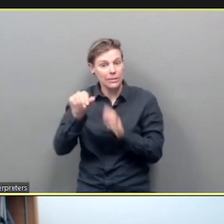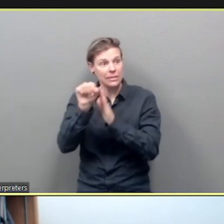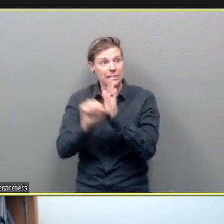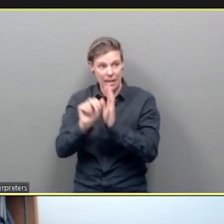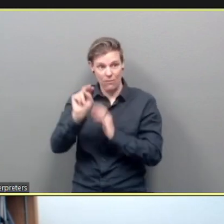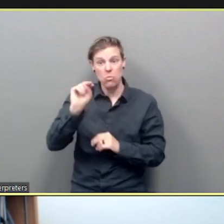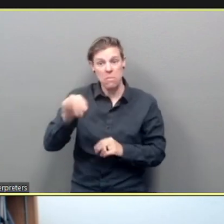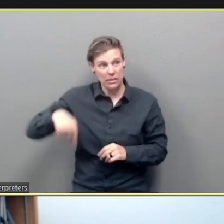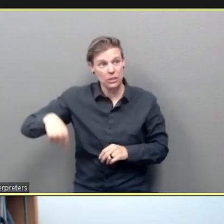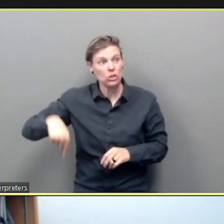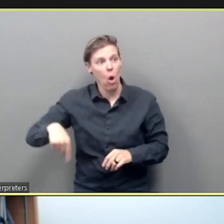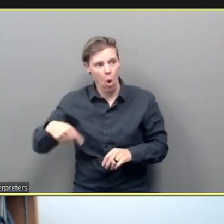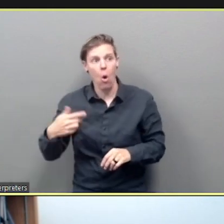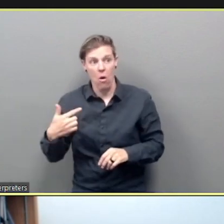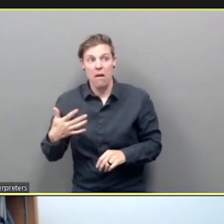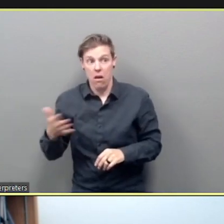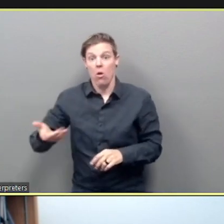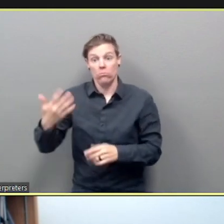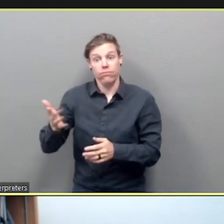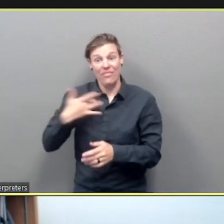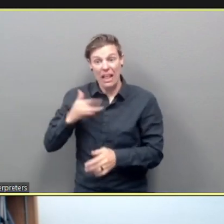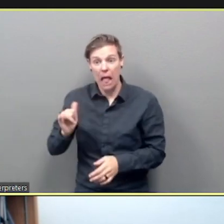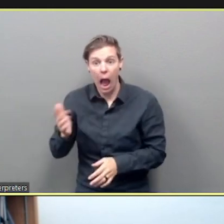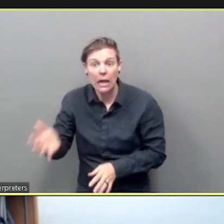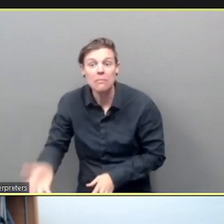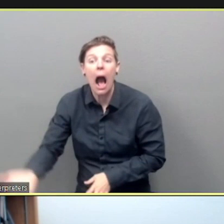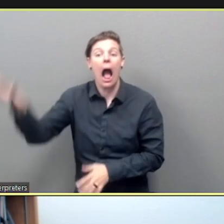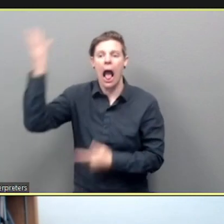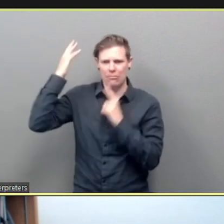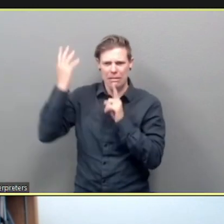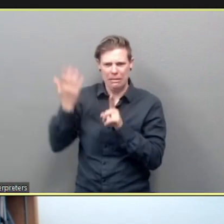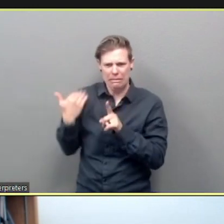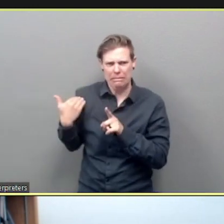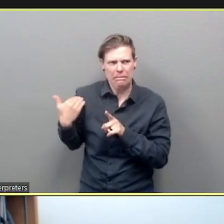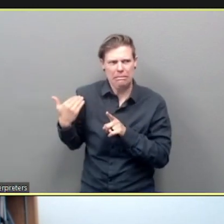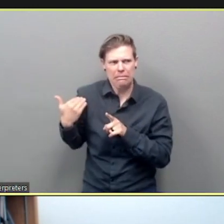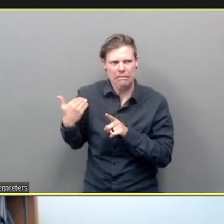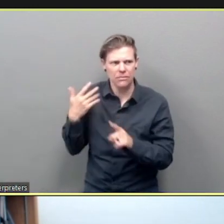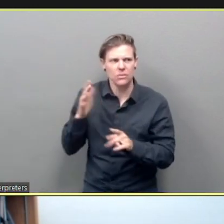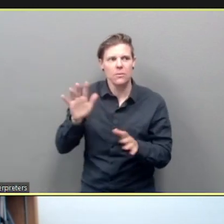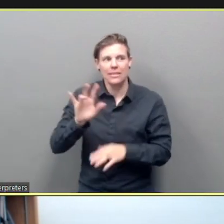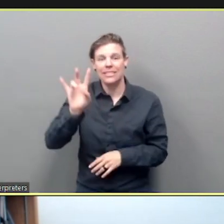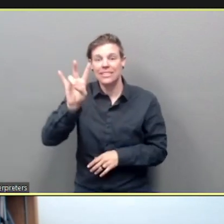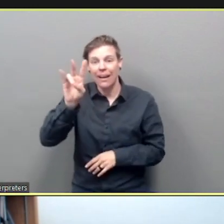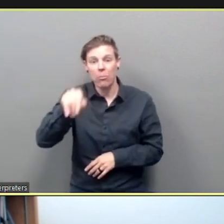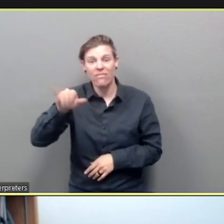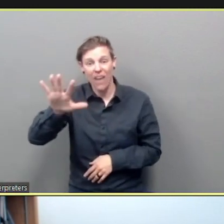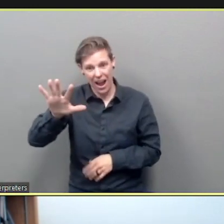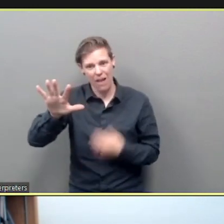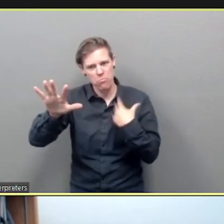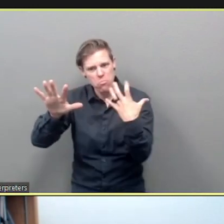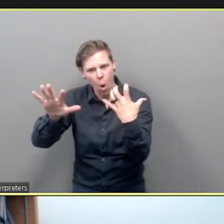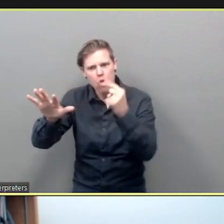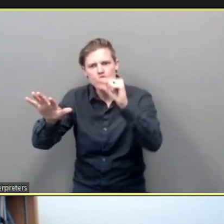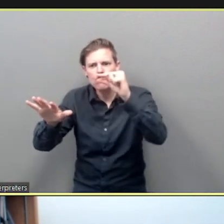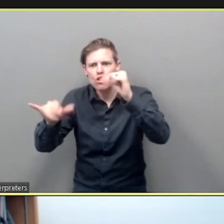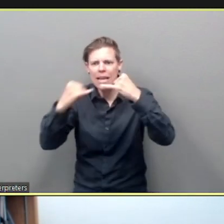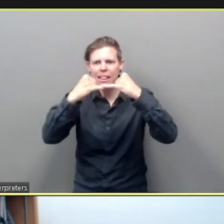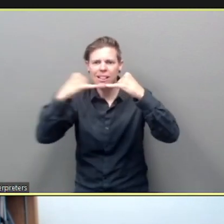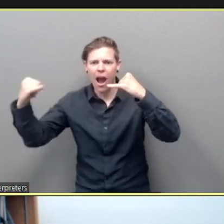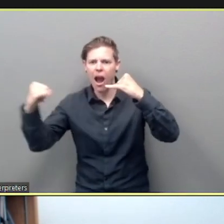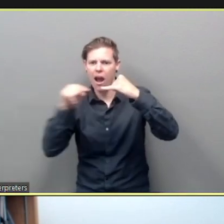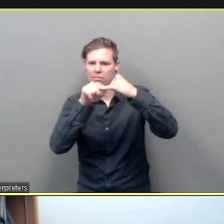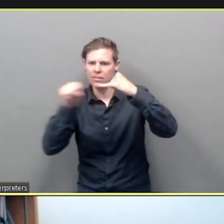time ago, we used to talk about this target of 7.5%, and you can see that we're sitting in the